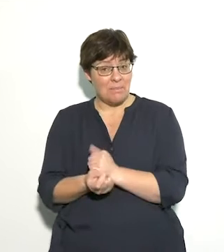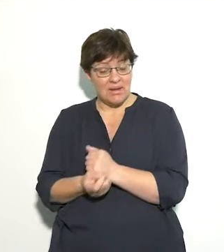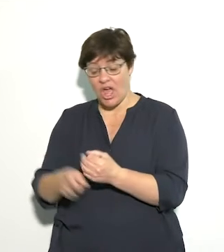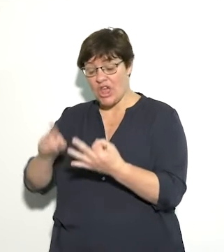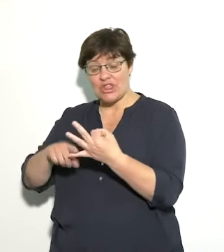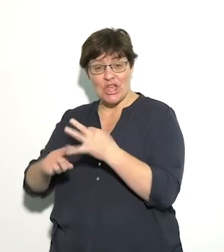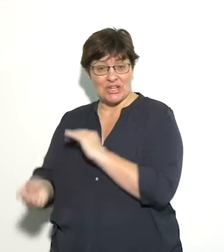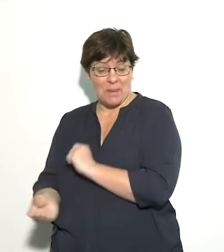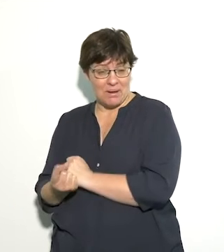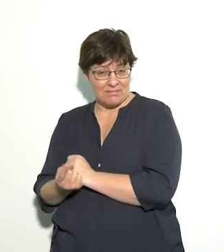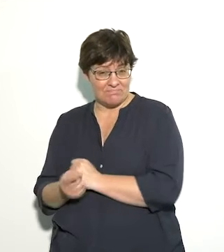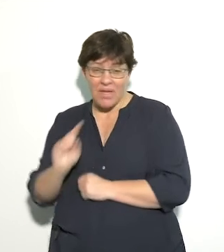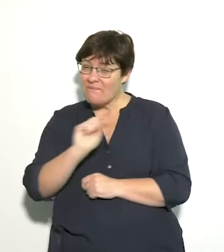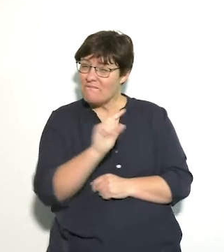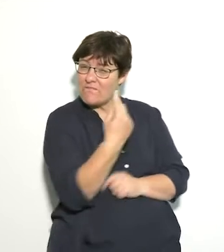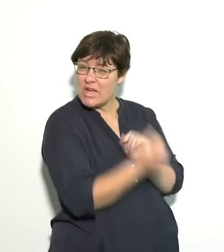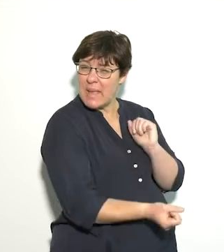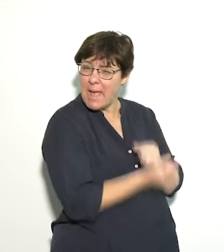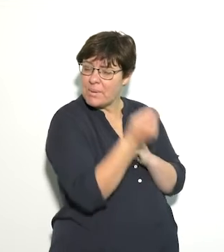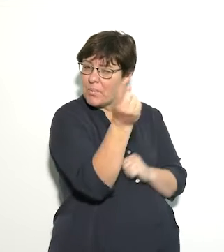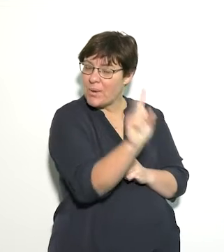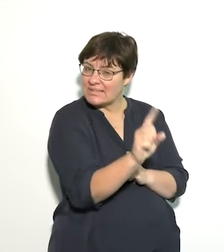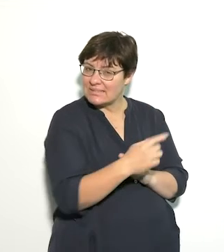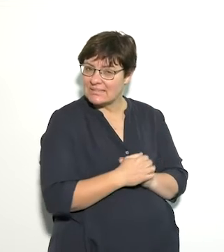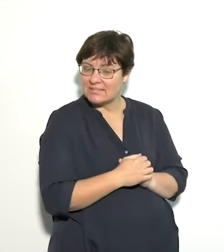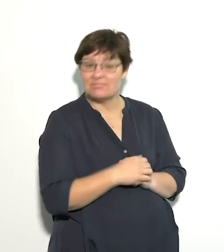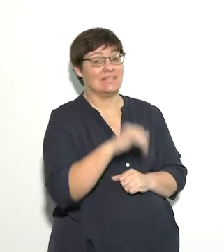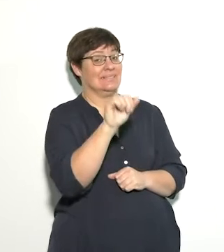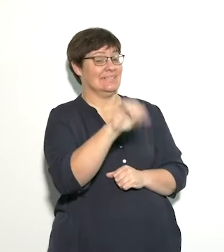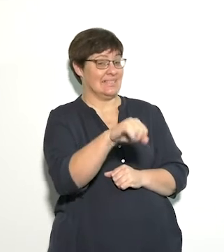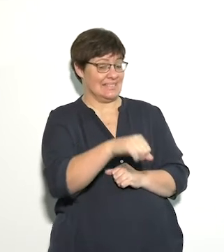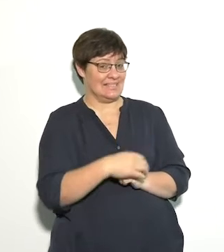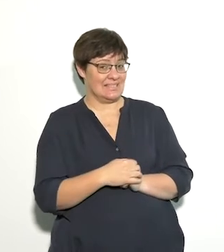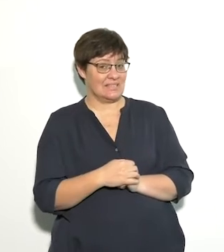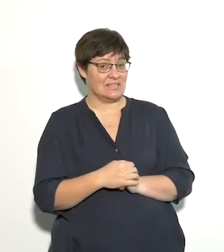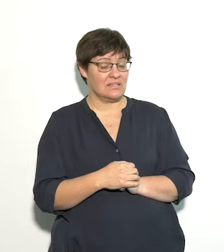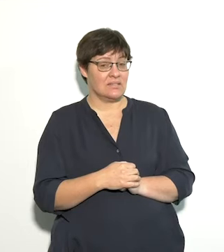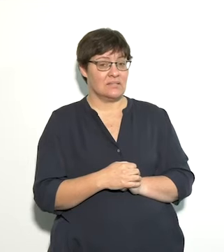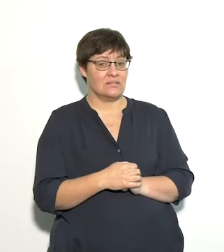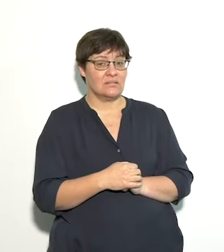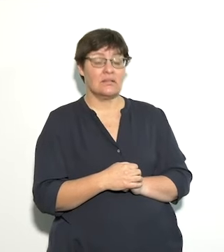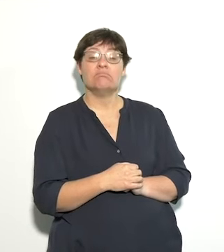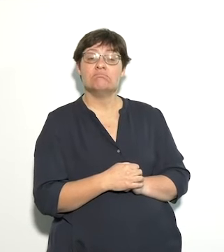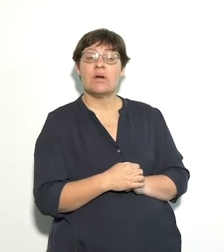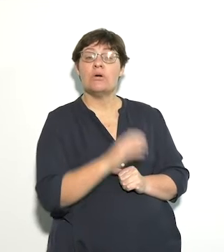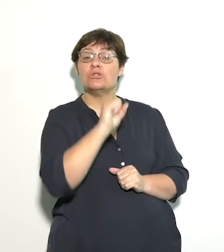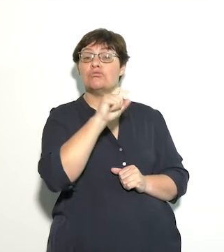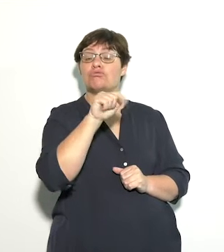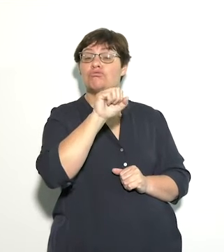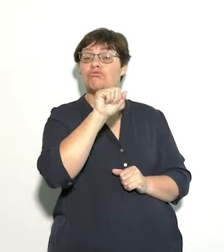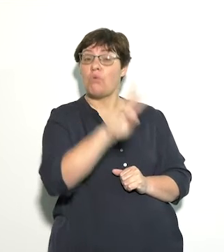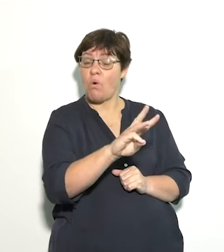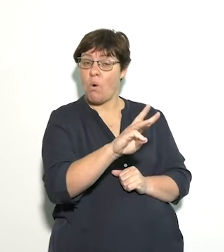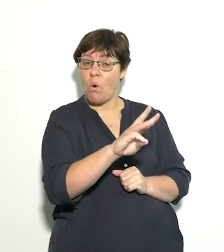third. Can you remember what happened first in the story? Yes, the little pig built his house